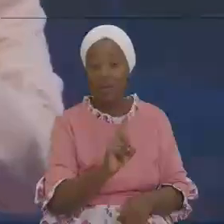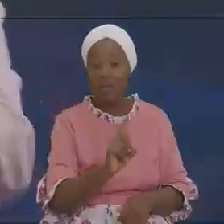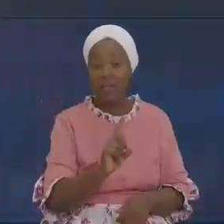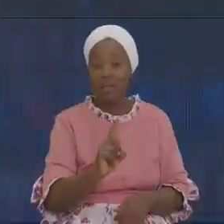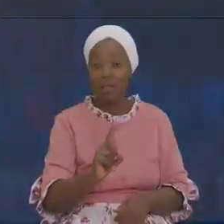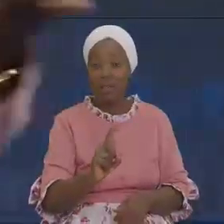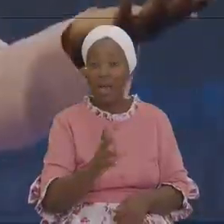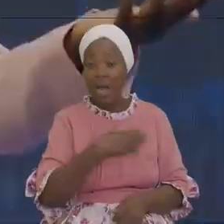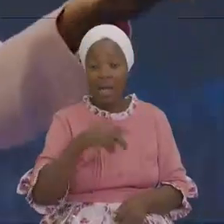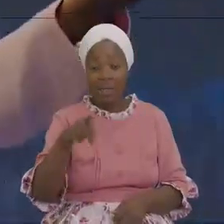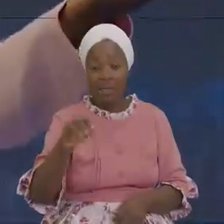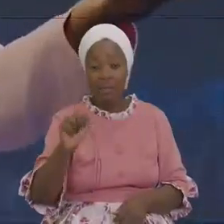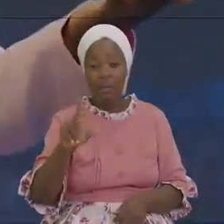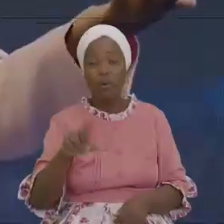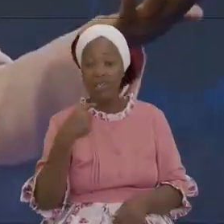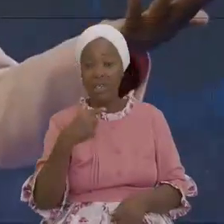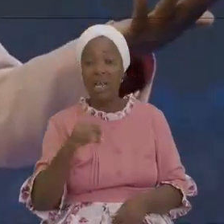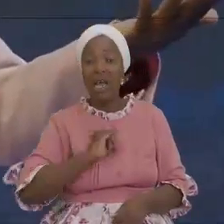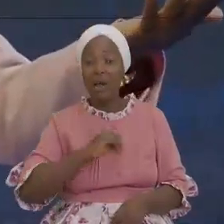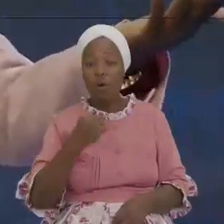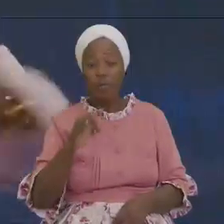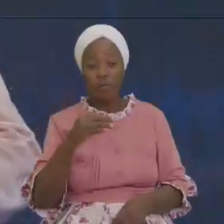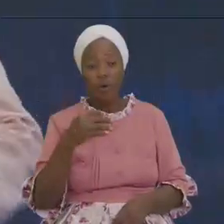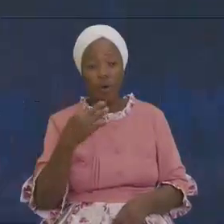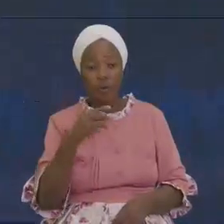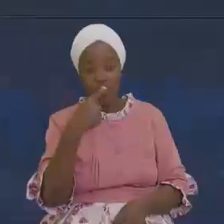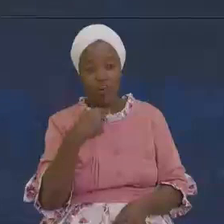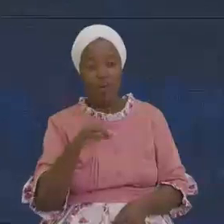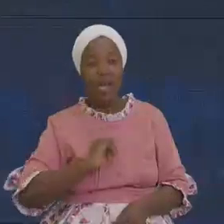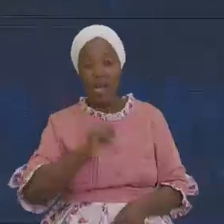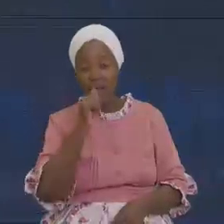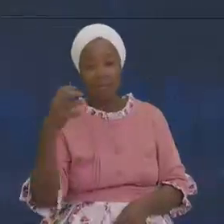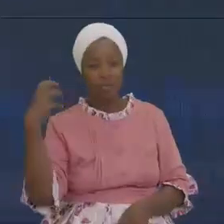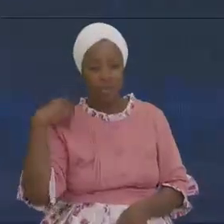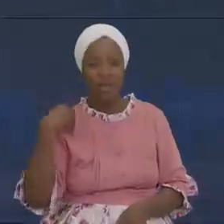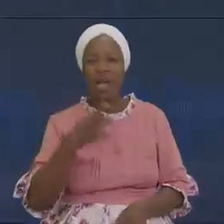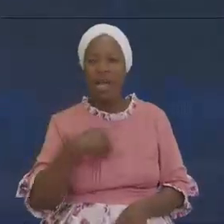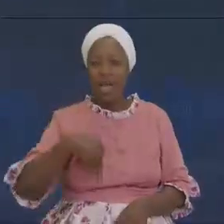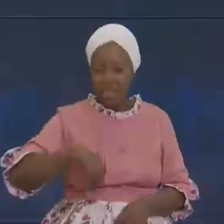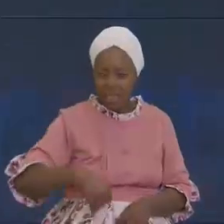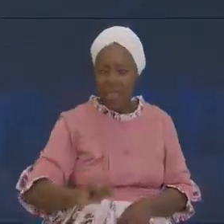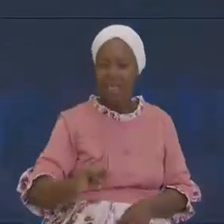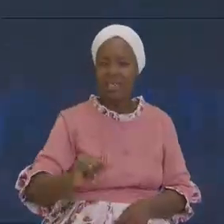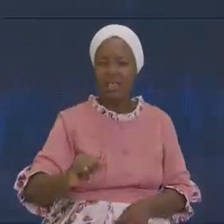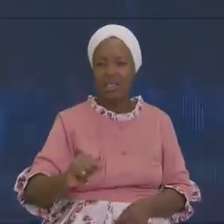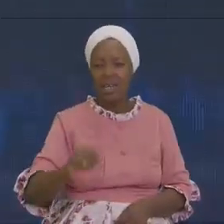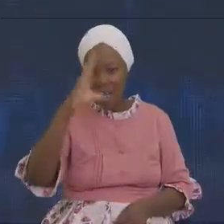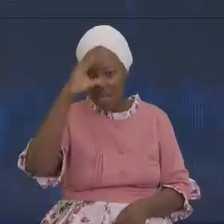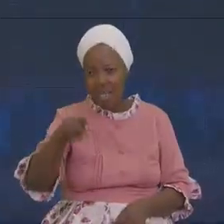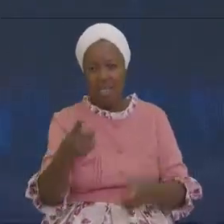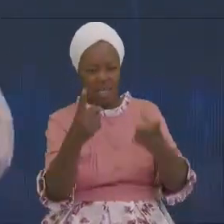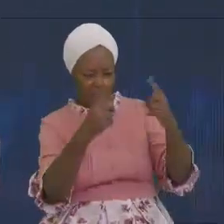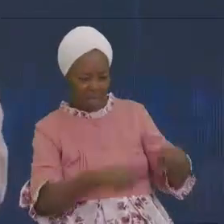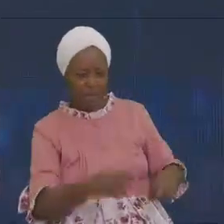the Apostle said, of whom I am chief. And yet he came. So